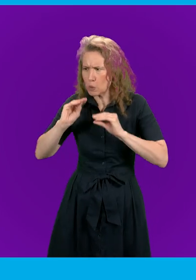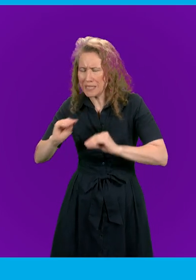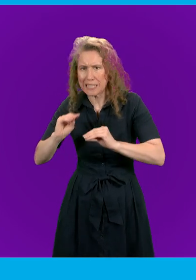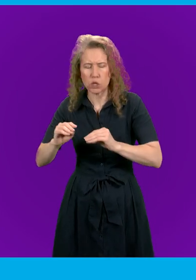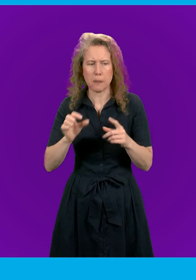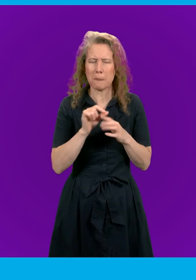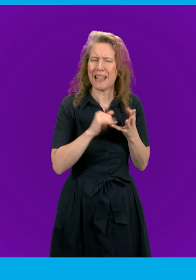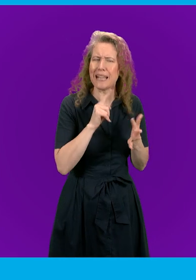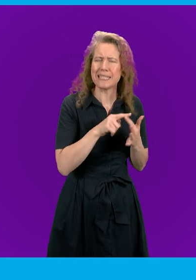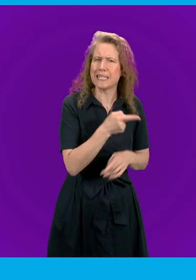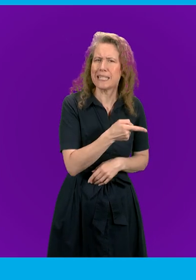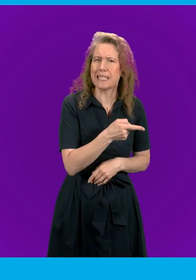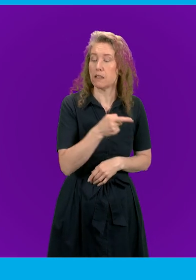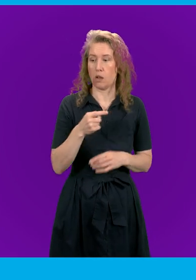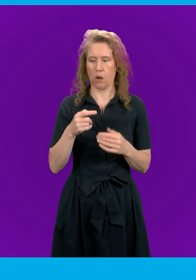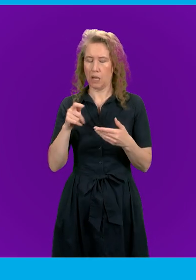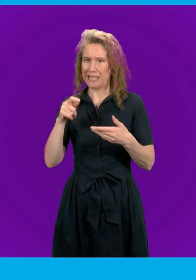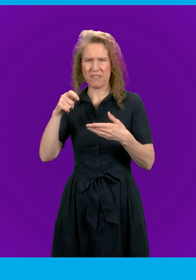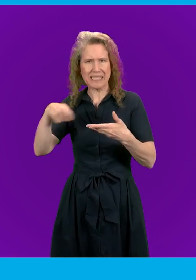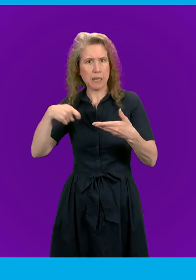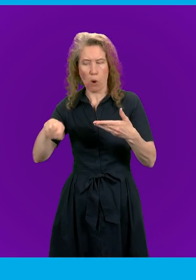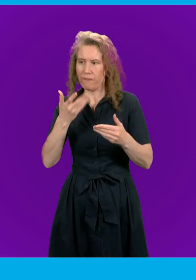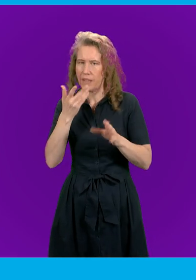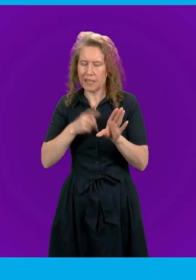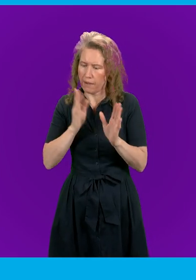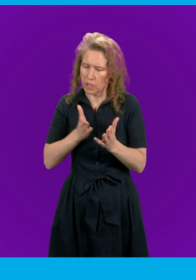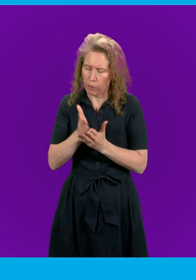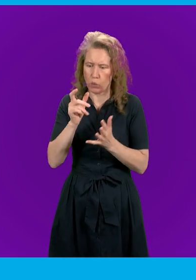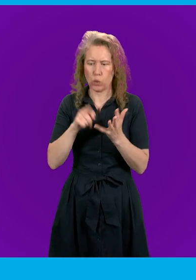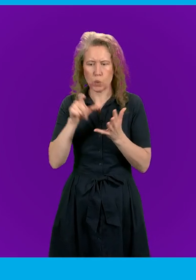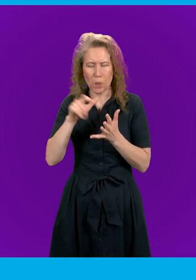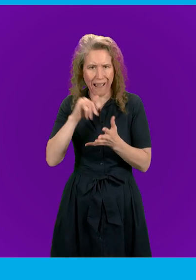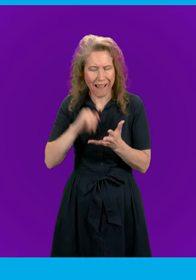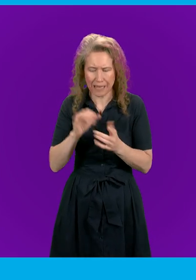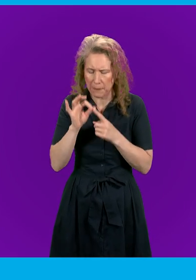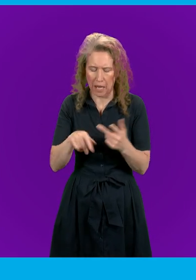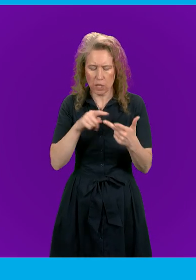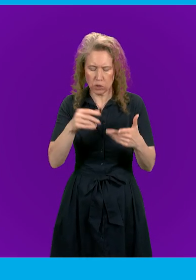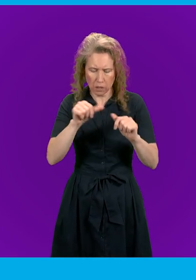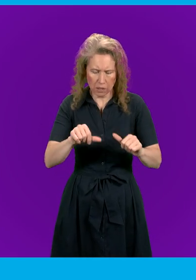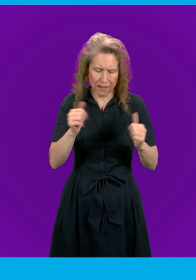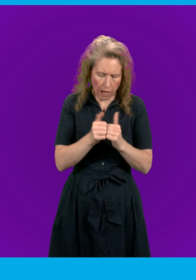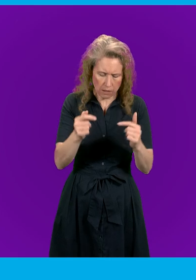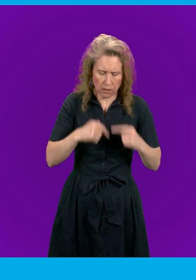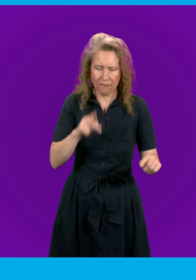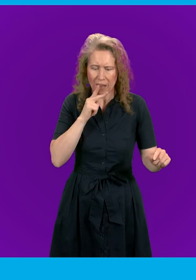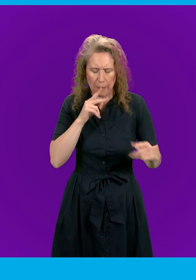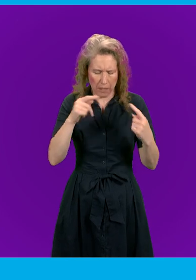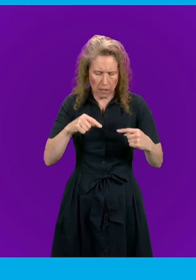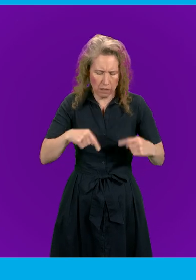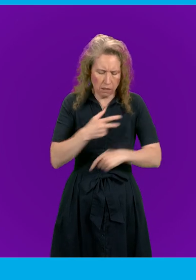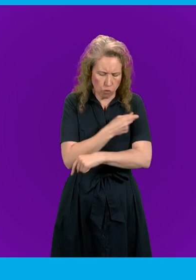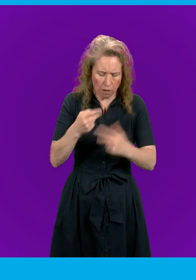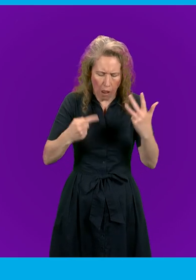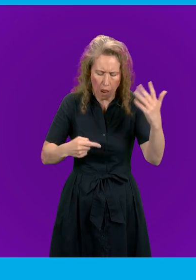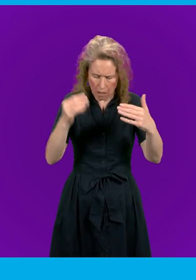there's that tick box. In a fifth year, you've got to get through UCAS applications, consent, vaping, drugs, alcohol. There probably